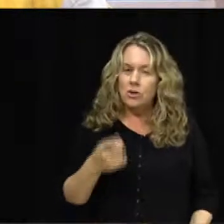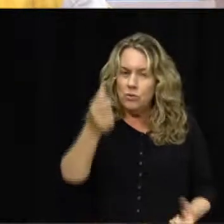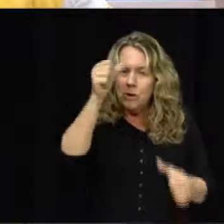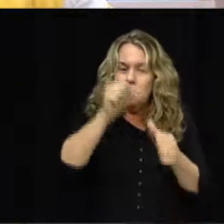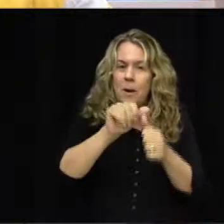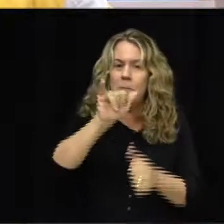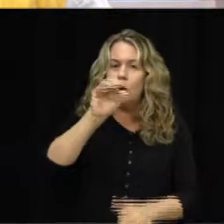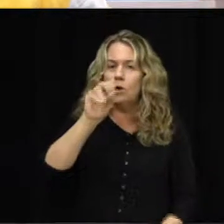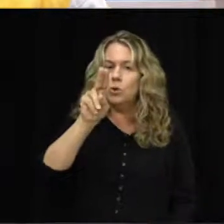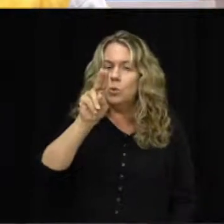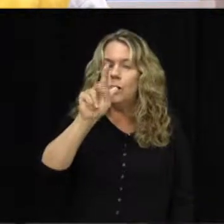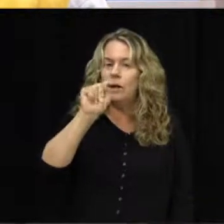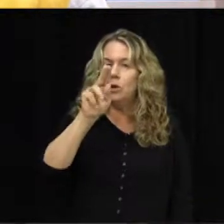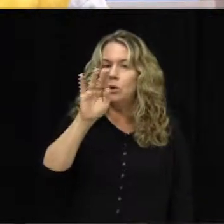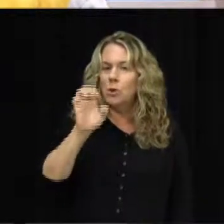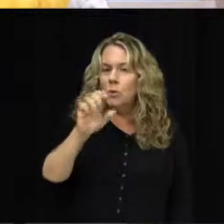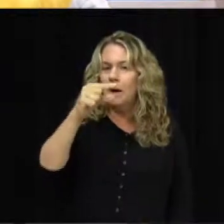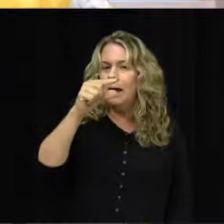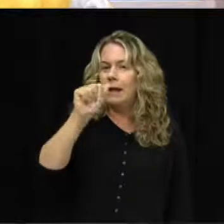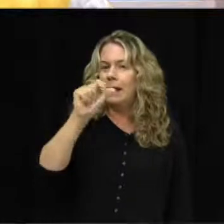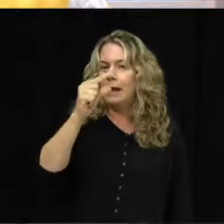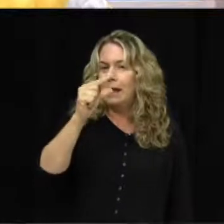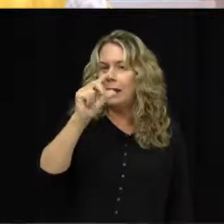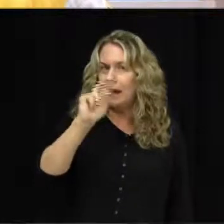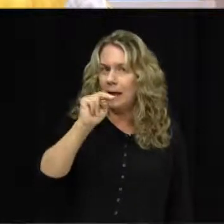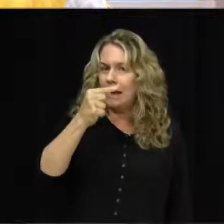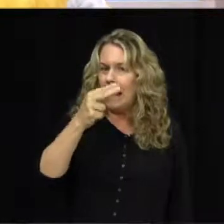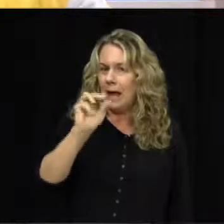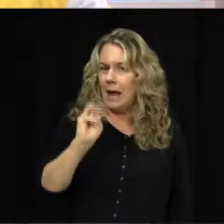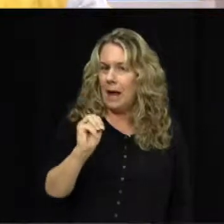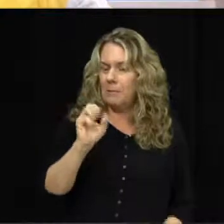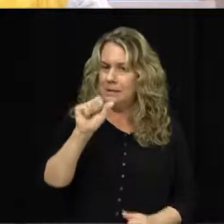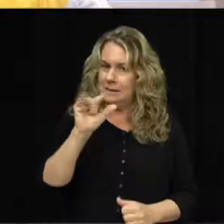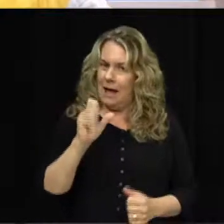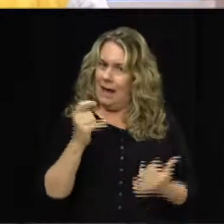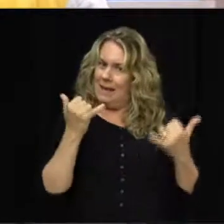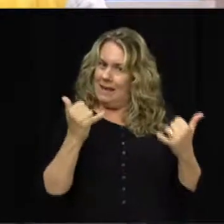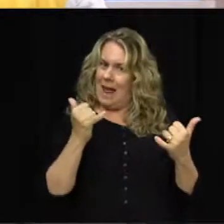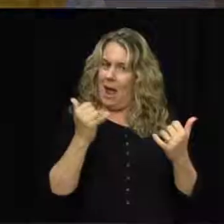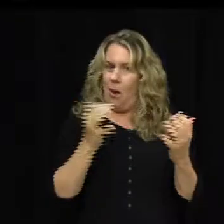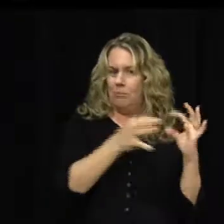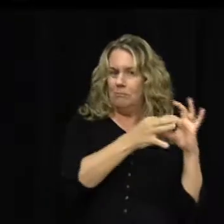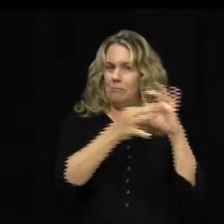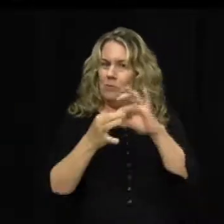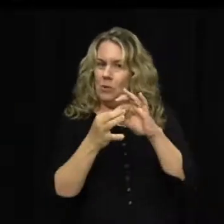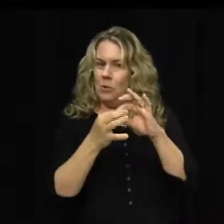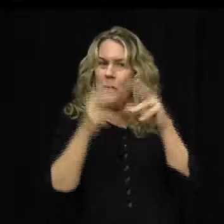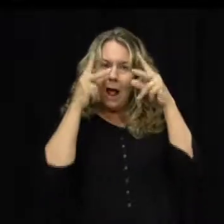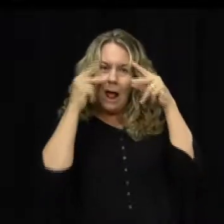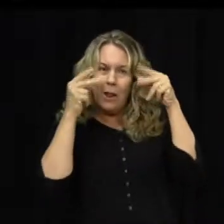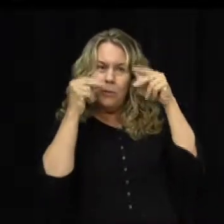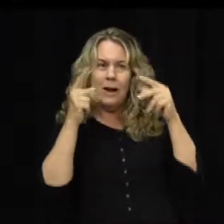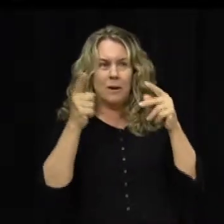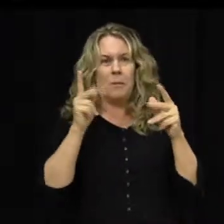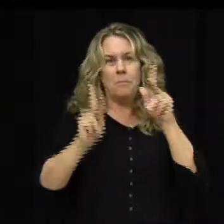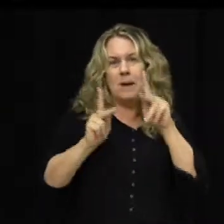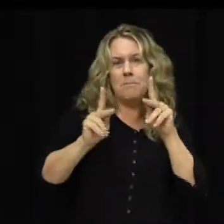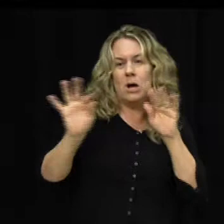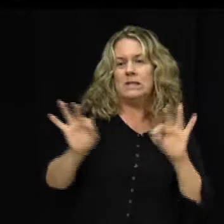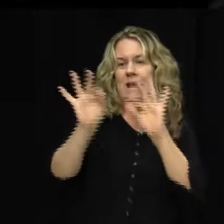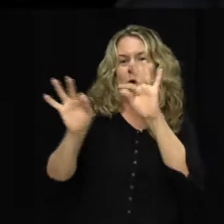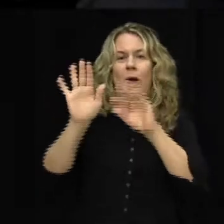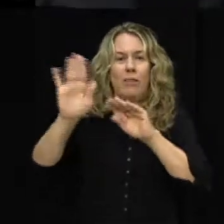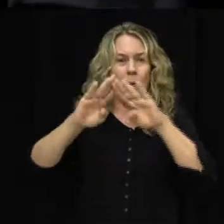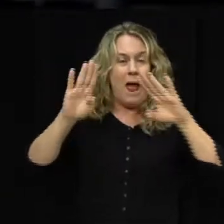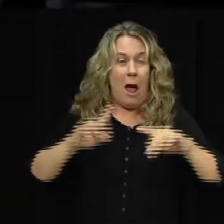The YouTube sensation Gangnam Style is coming to Halloween. People everywhere are starting to decorate their houses, but this